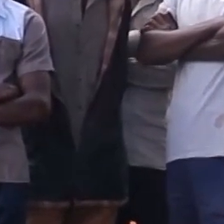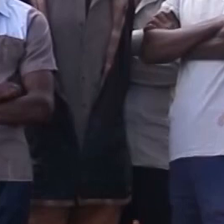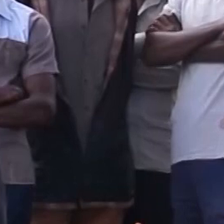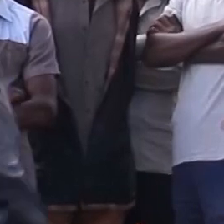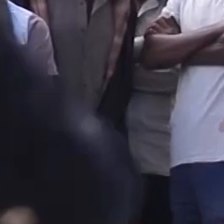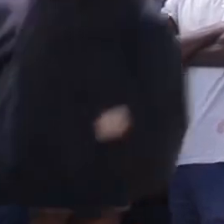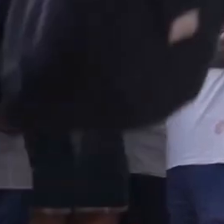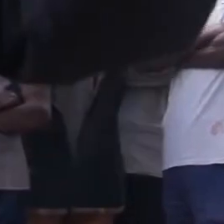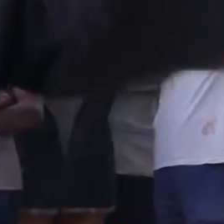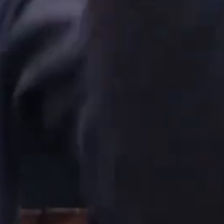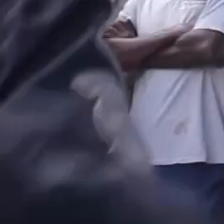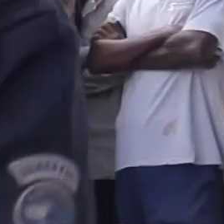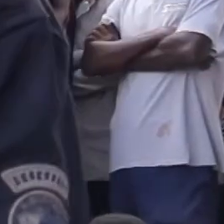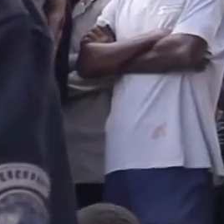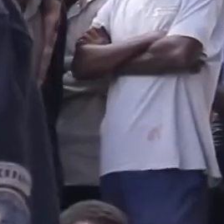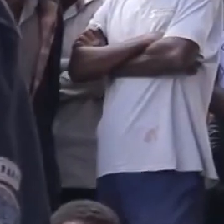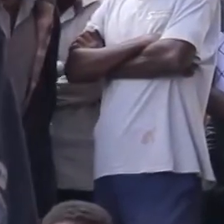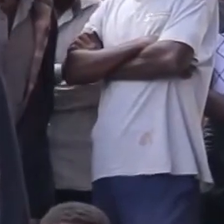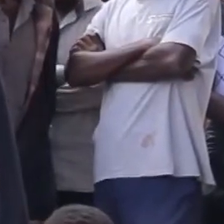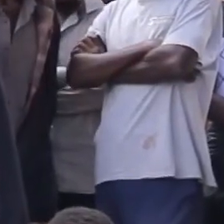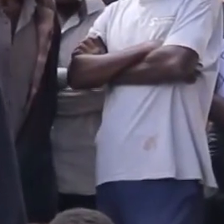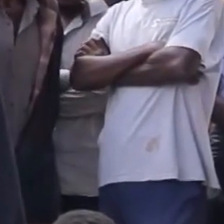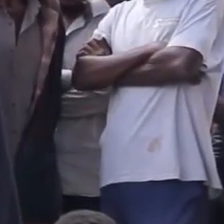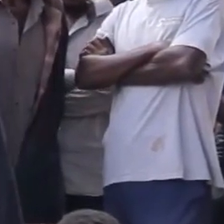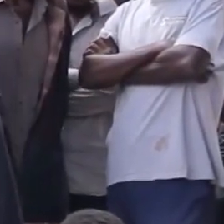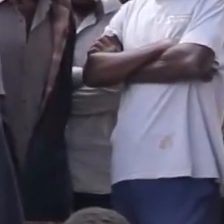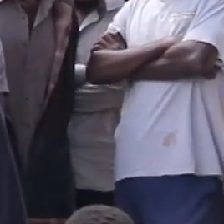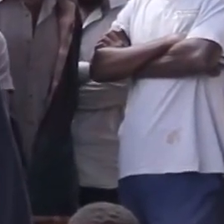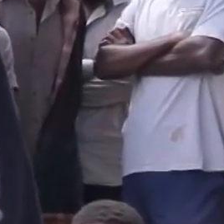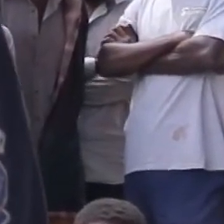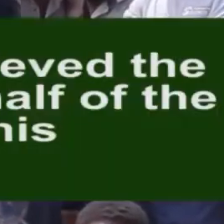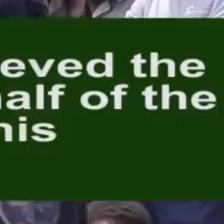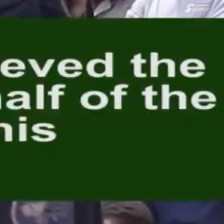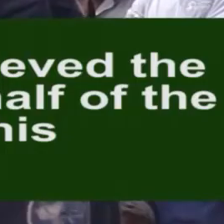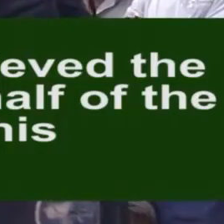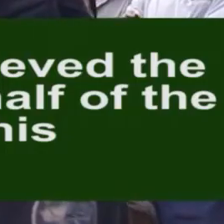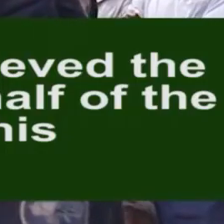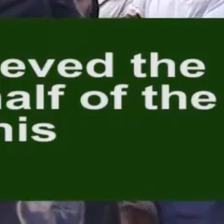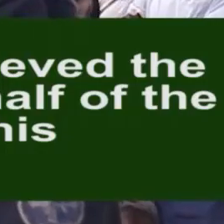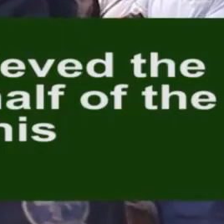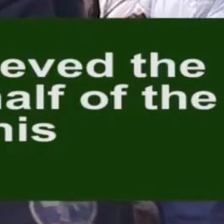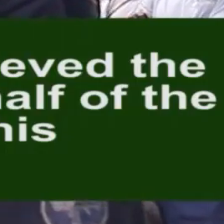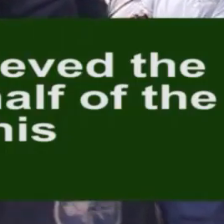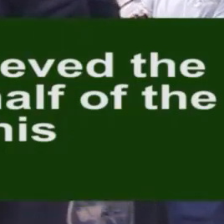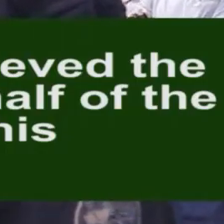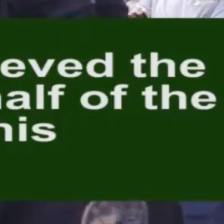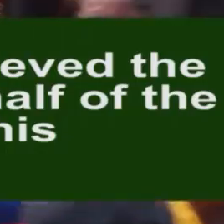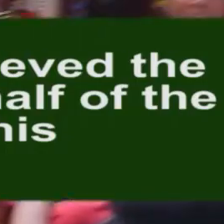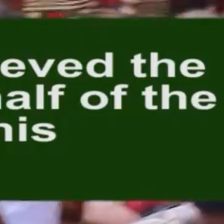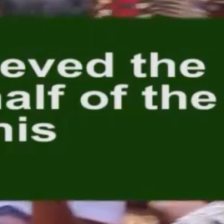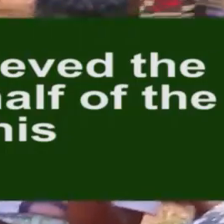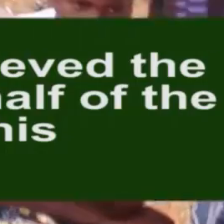numthokozani pachimanga chamene mwatipasa komanso muone vati chite mkavauja